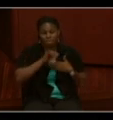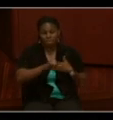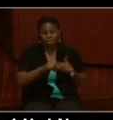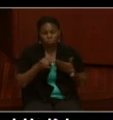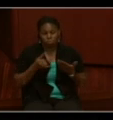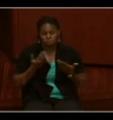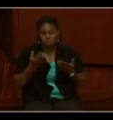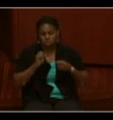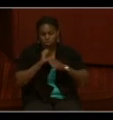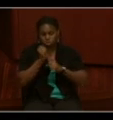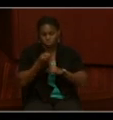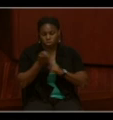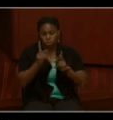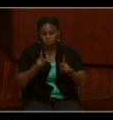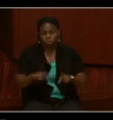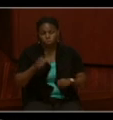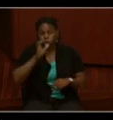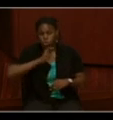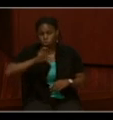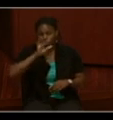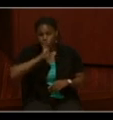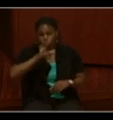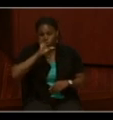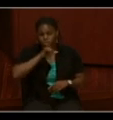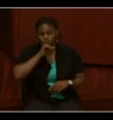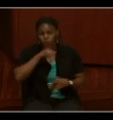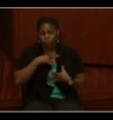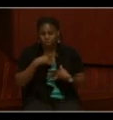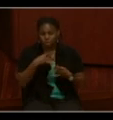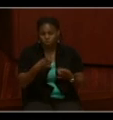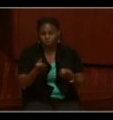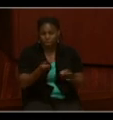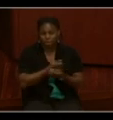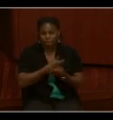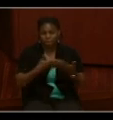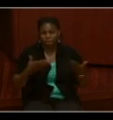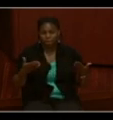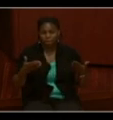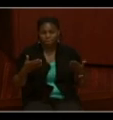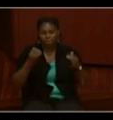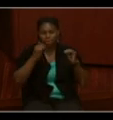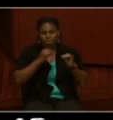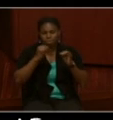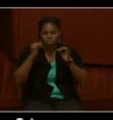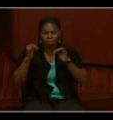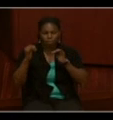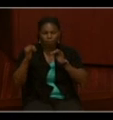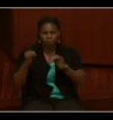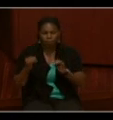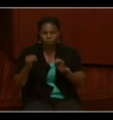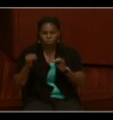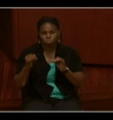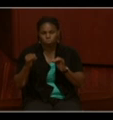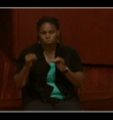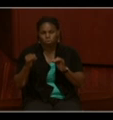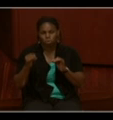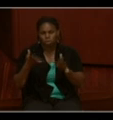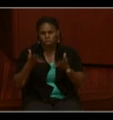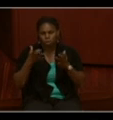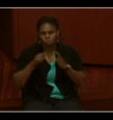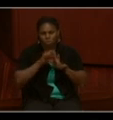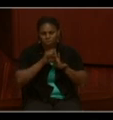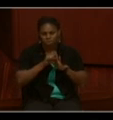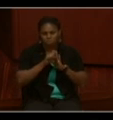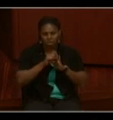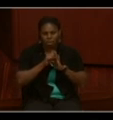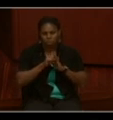and if the person who's doing the research isn't really interested in any individual in particular, but just wants to see some sample case